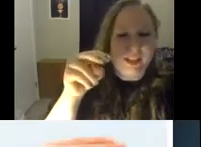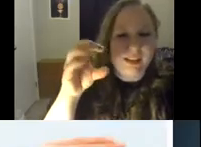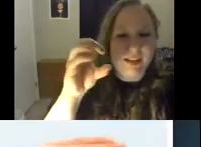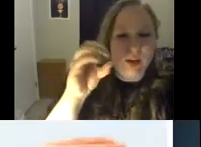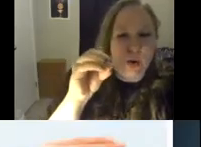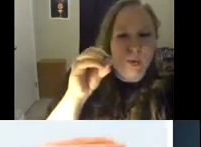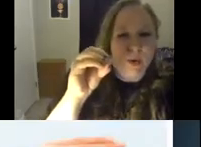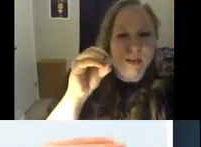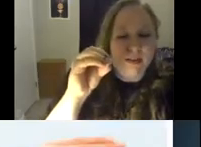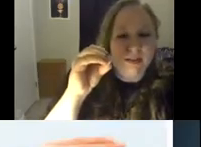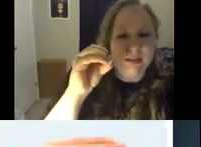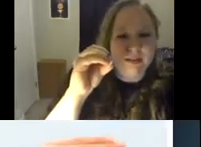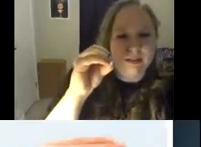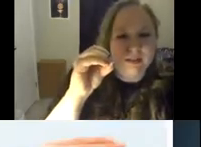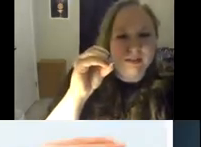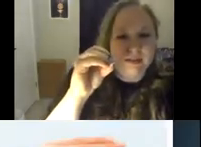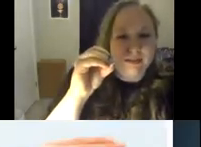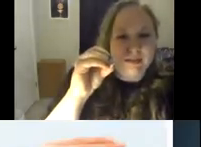And O.